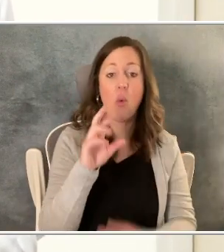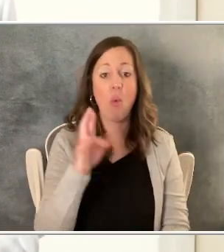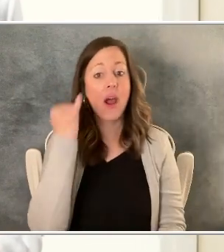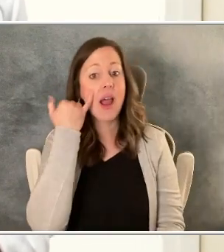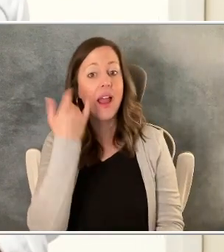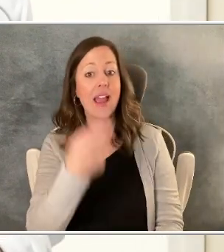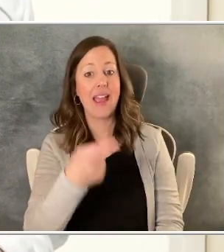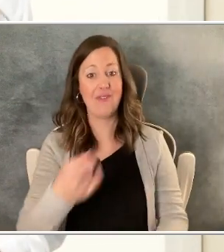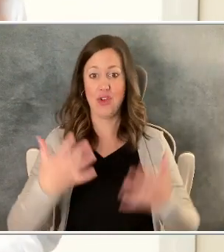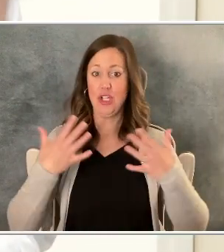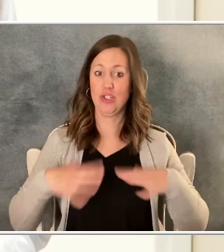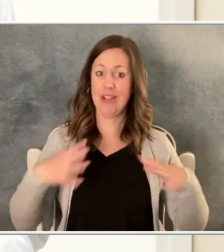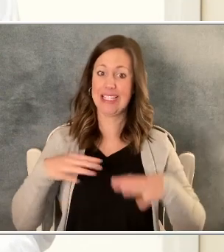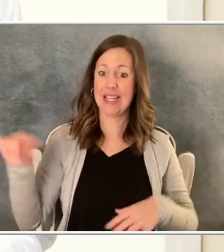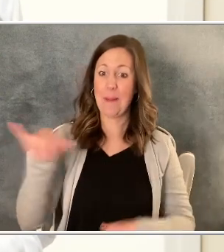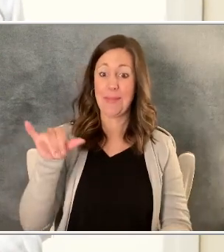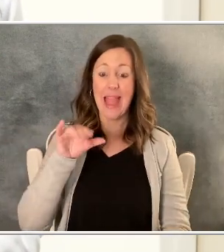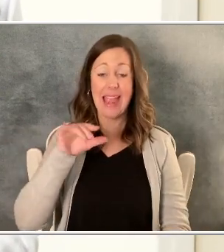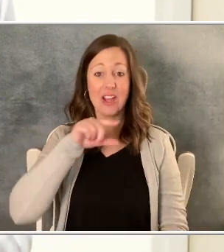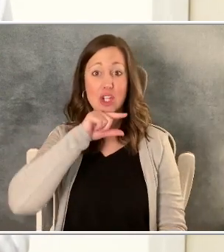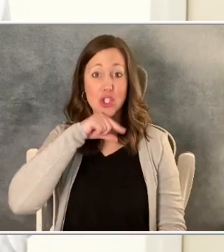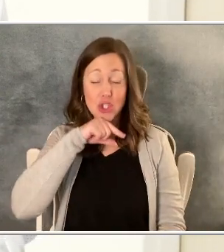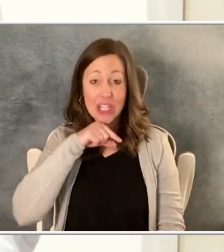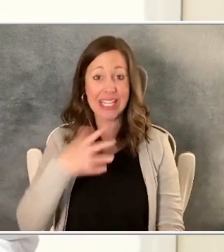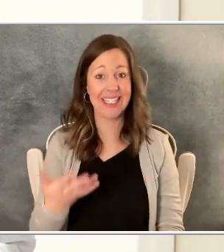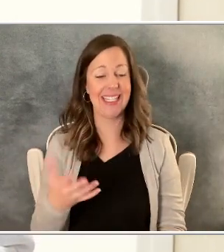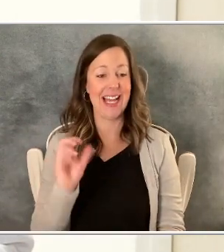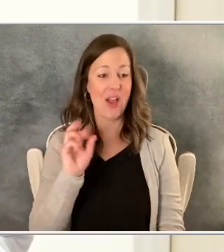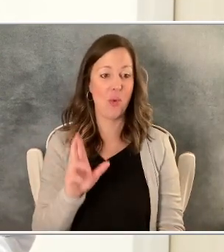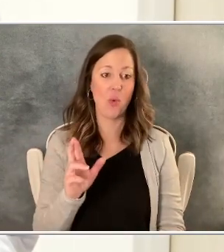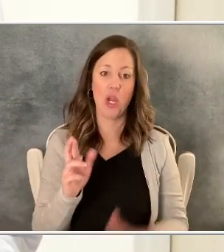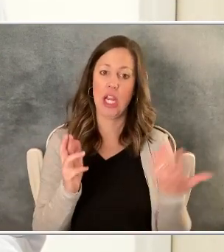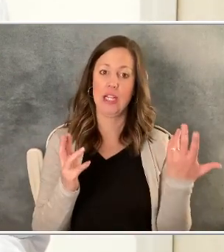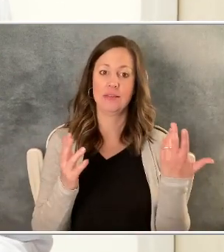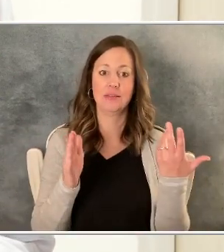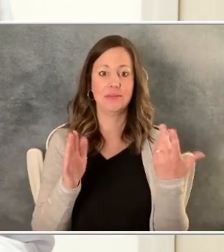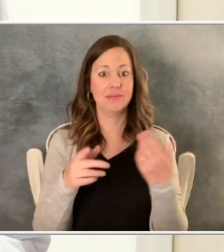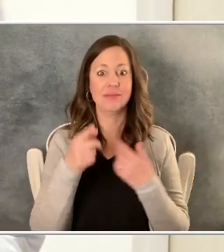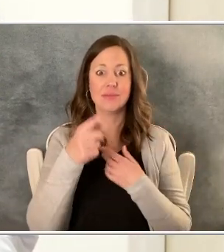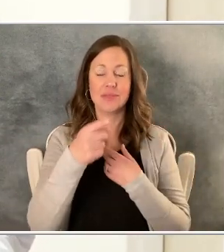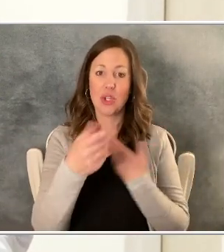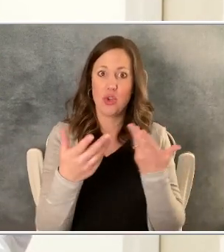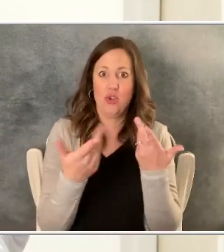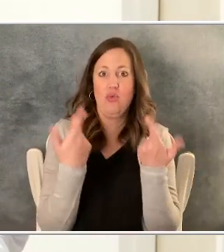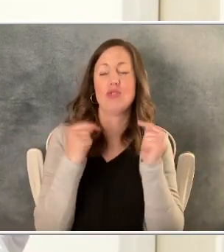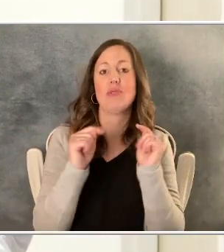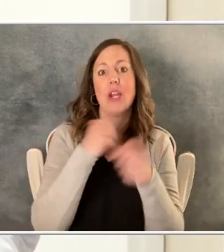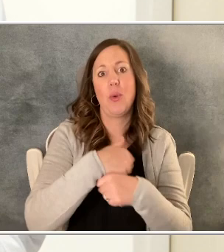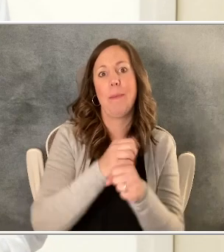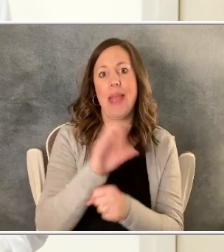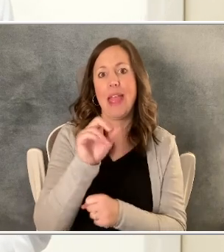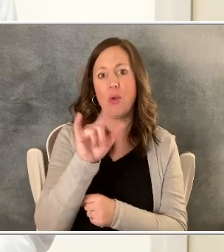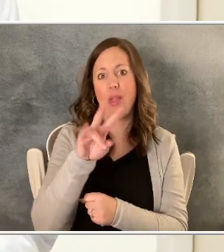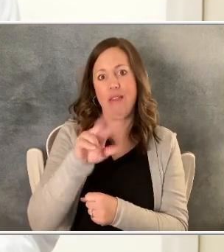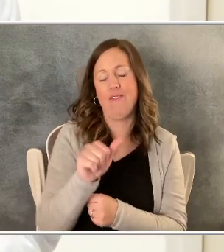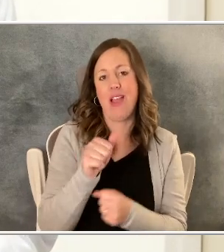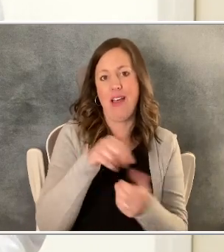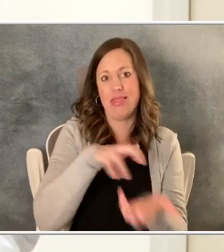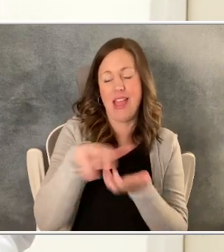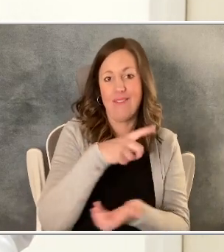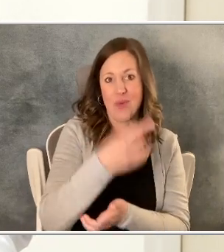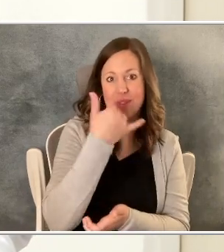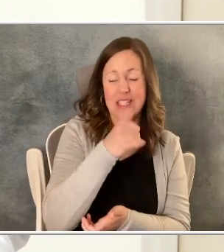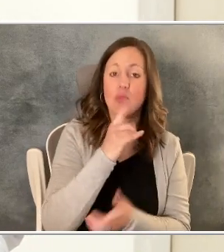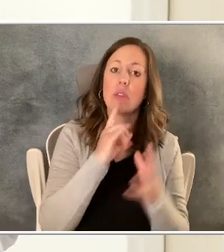turkey, whether it was putting shoes on your ears trying to make Olivia giggle. You have given her so much